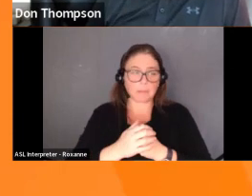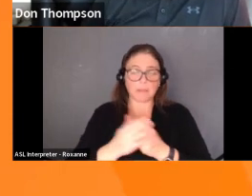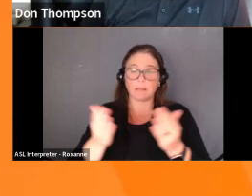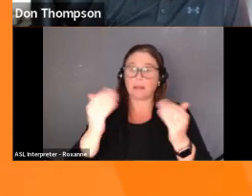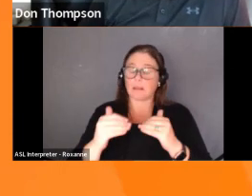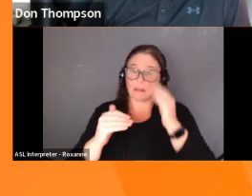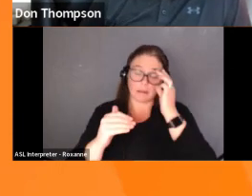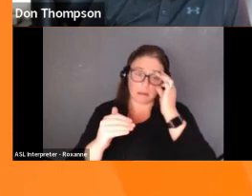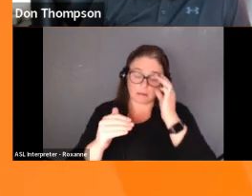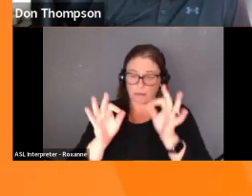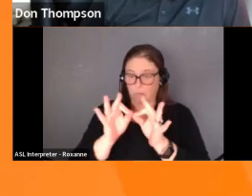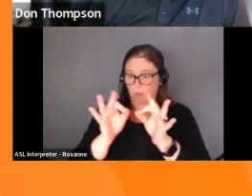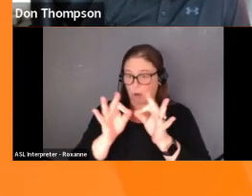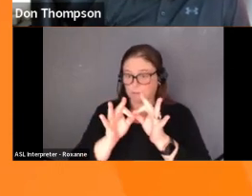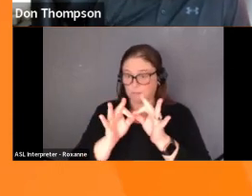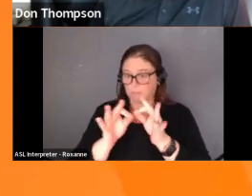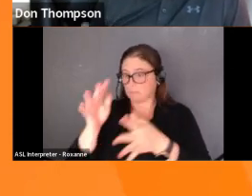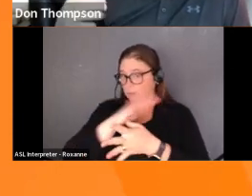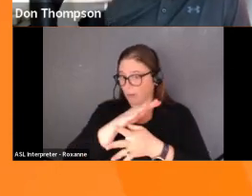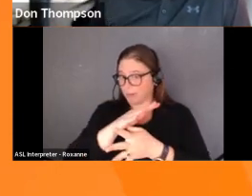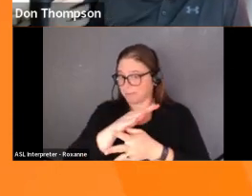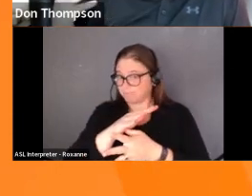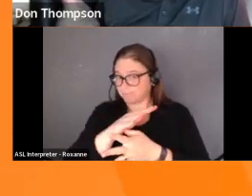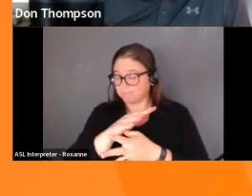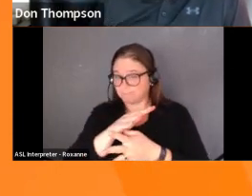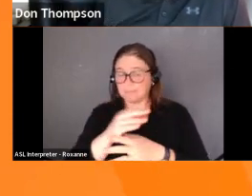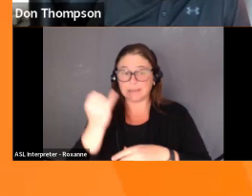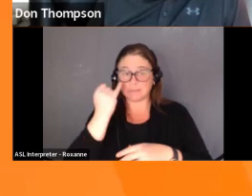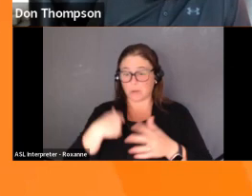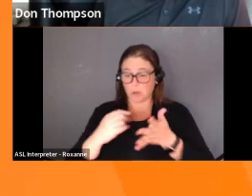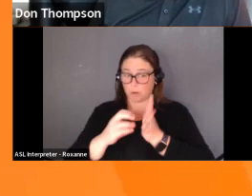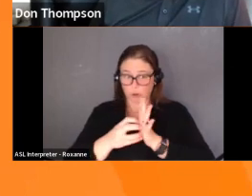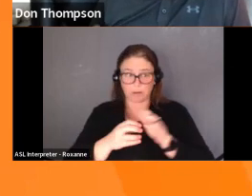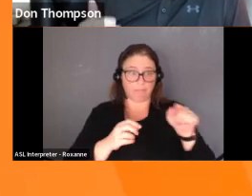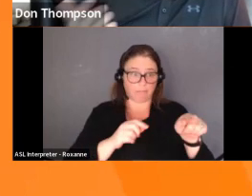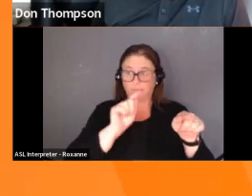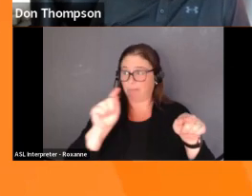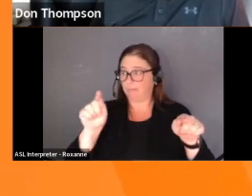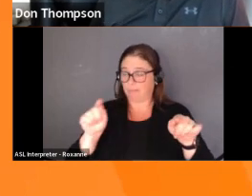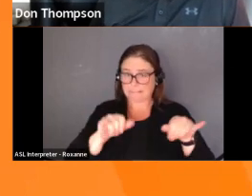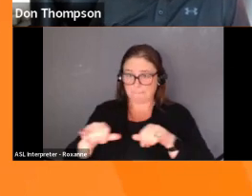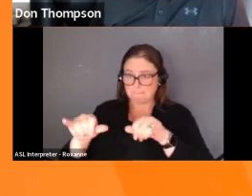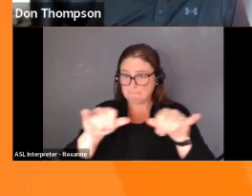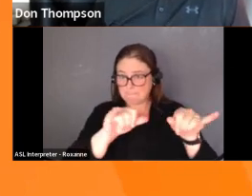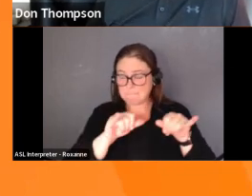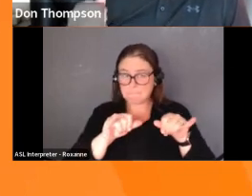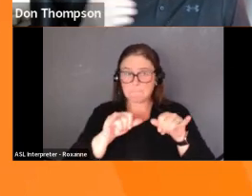If we are all selling Oreo cookies and they're all the same quality of Oreo cookie, then it comes down to price.